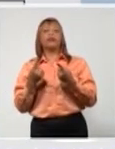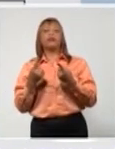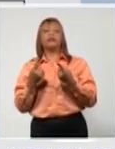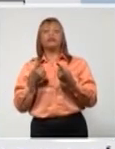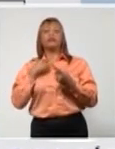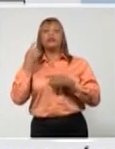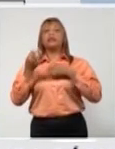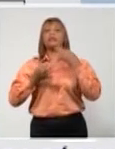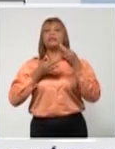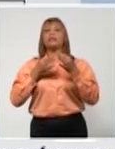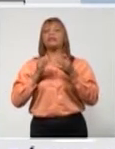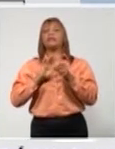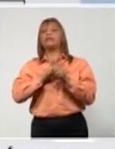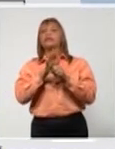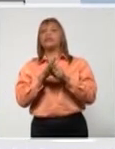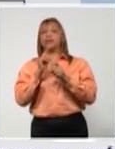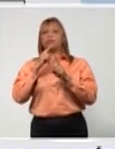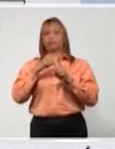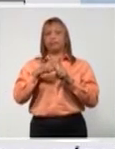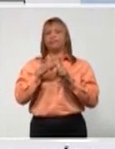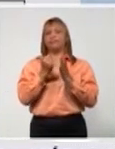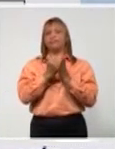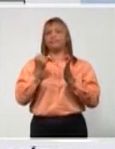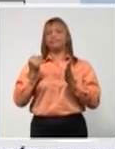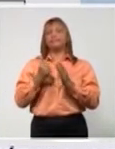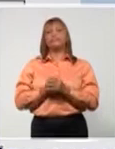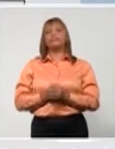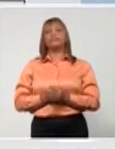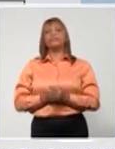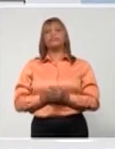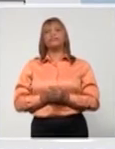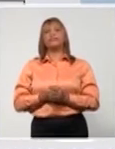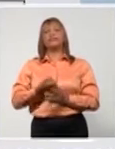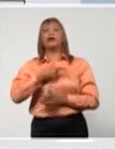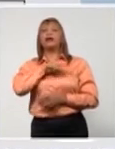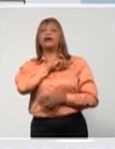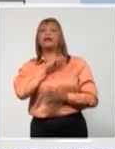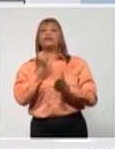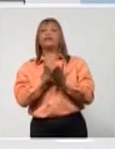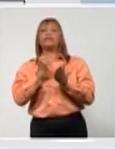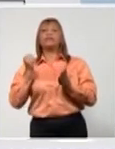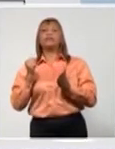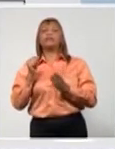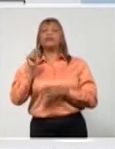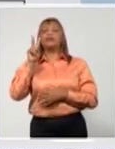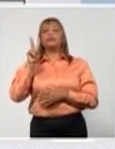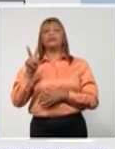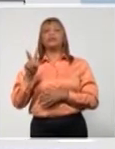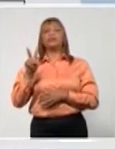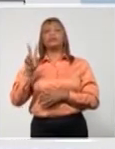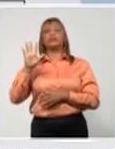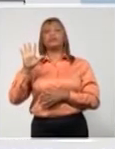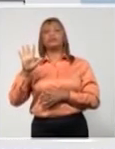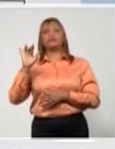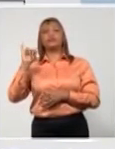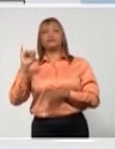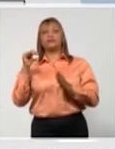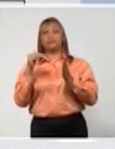256,569 new cases were reported in the world yesterday, bringing the total number of COVID-19 cases worldwide